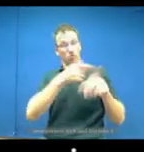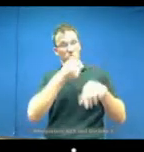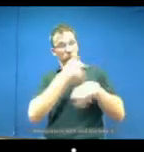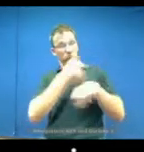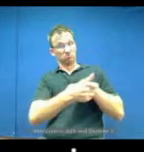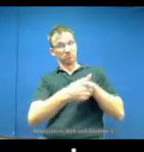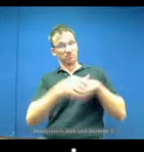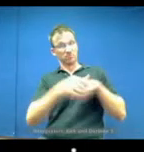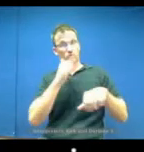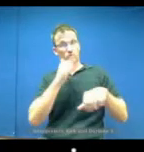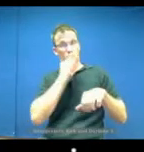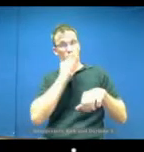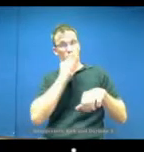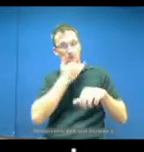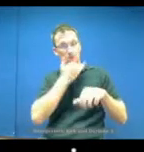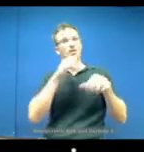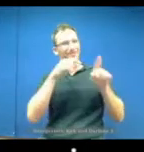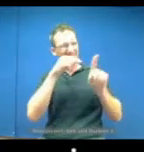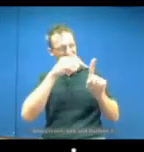petitioner.